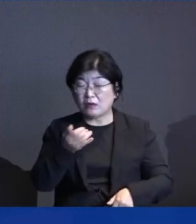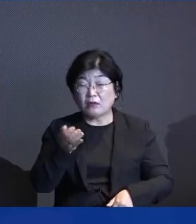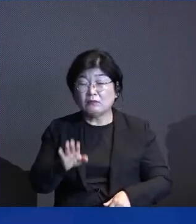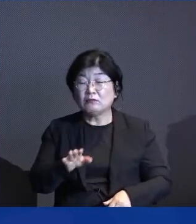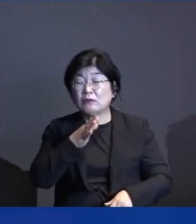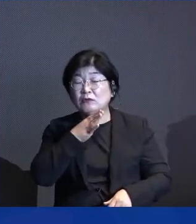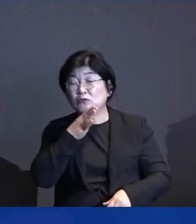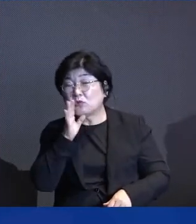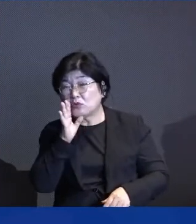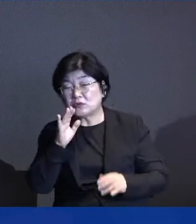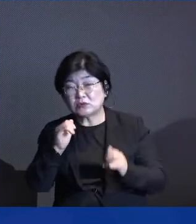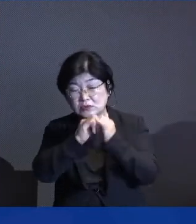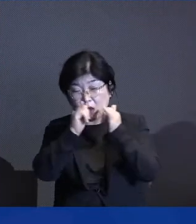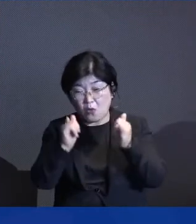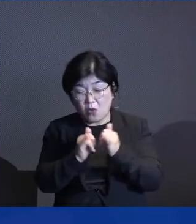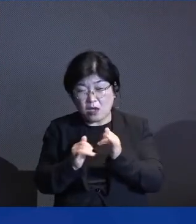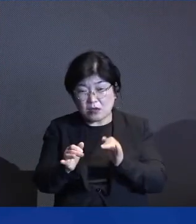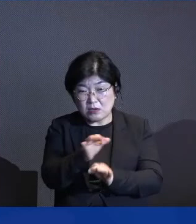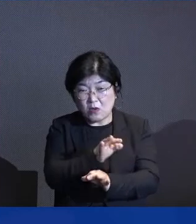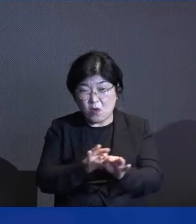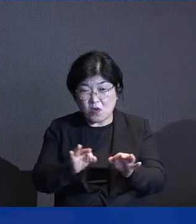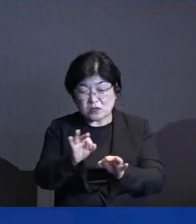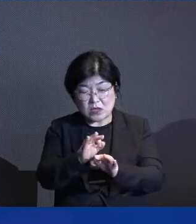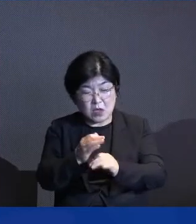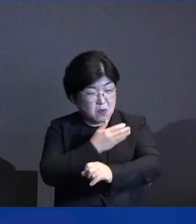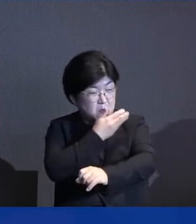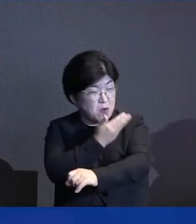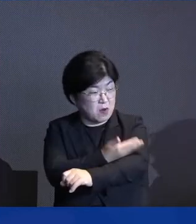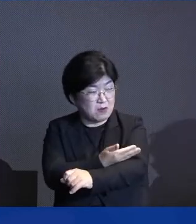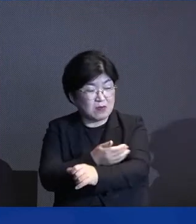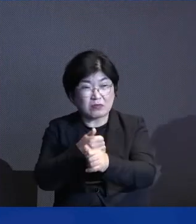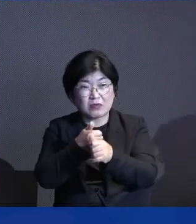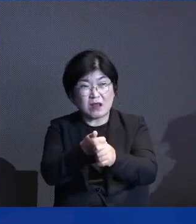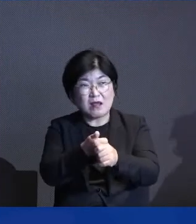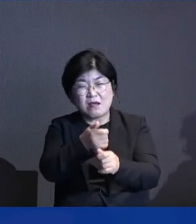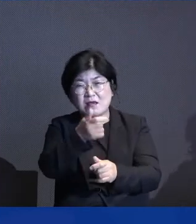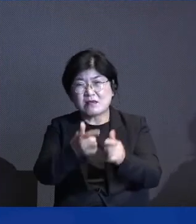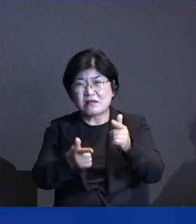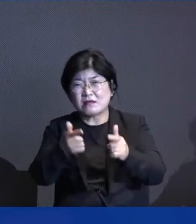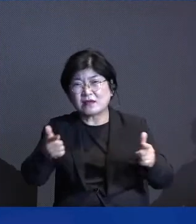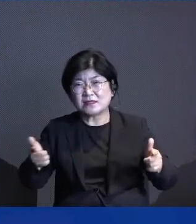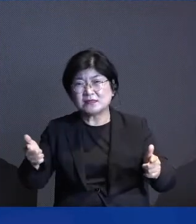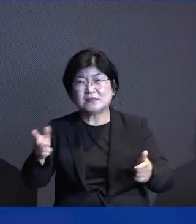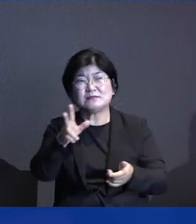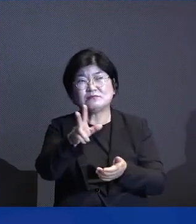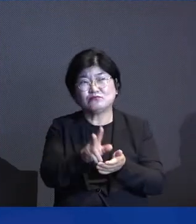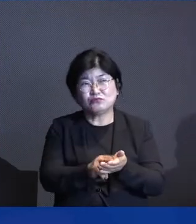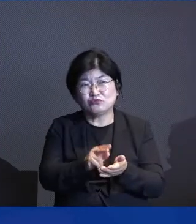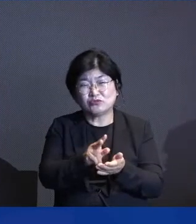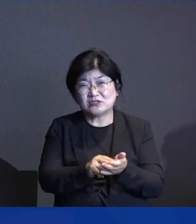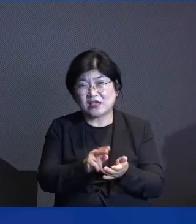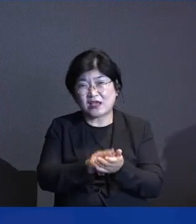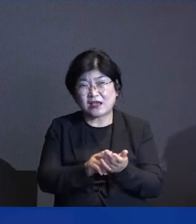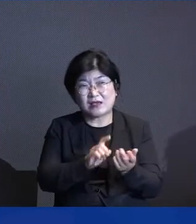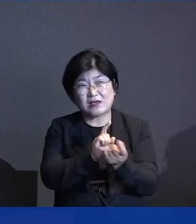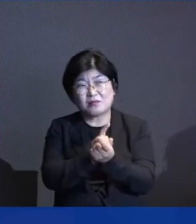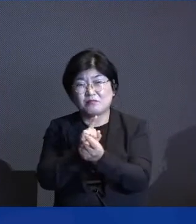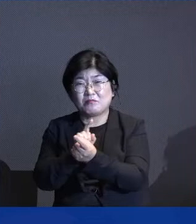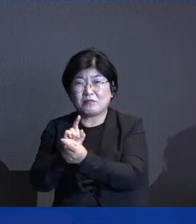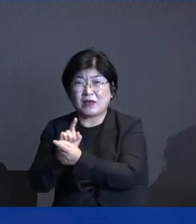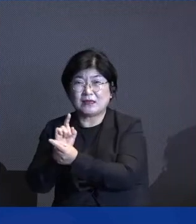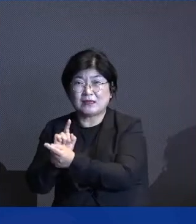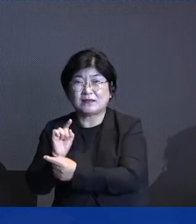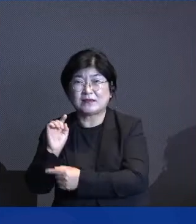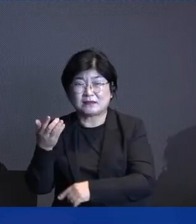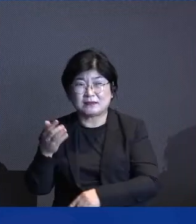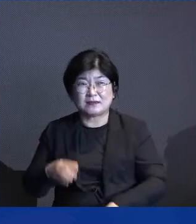they might have many various problems that are prohibiting them from participating in society